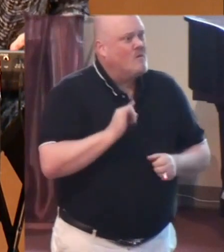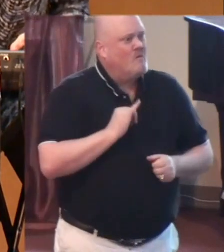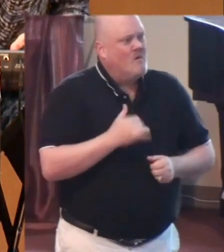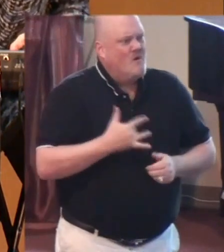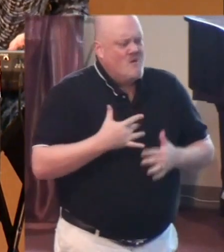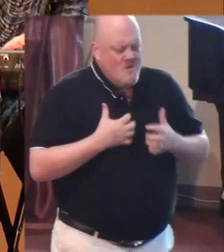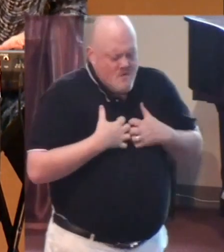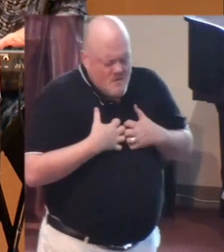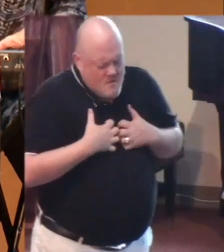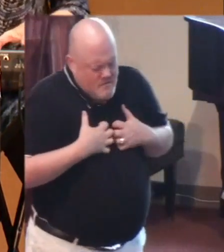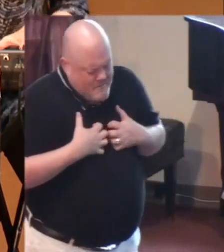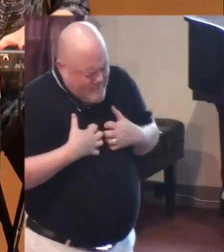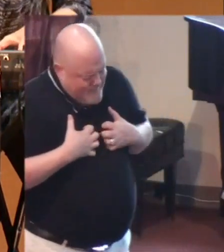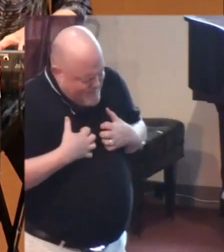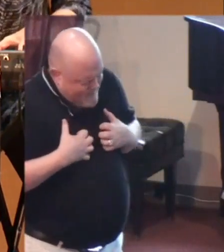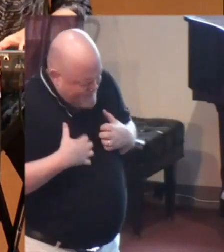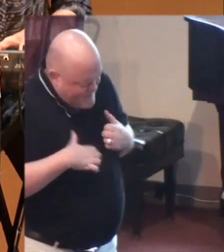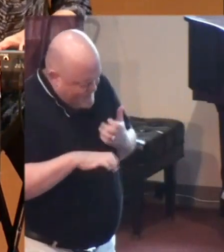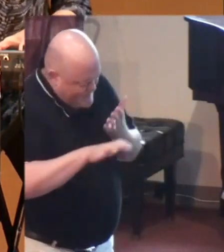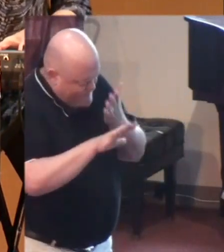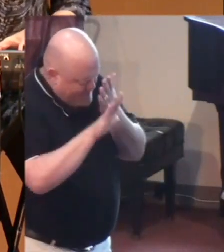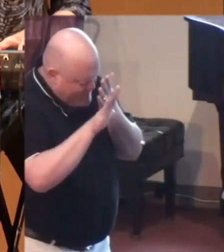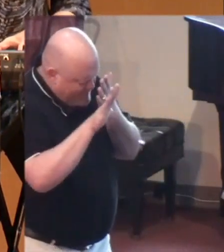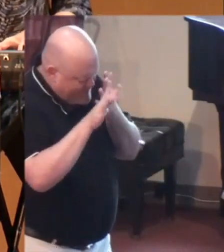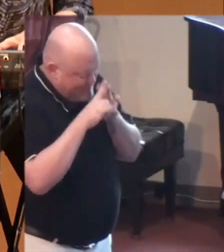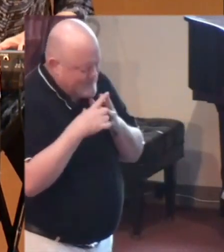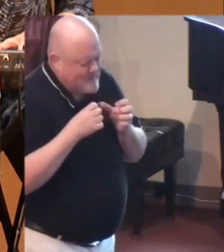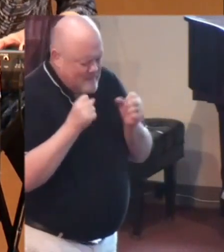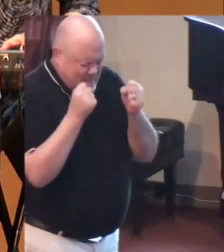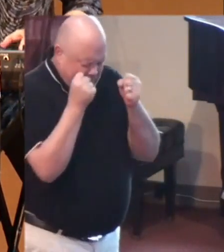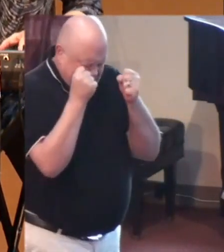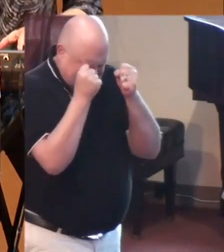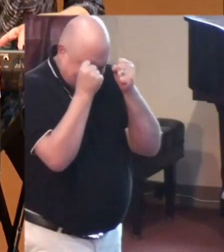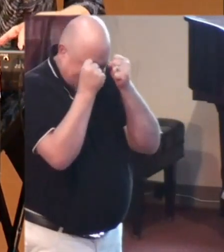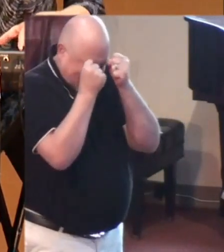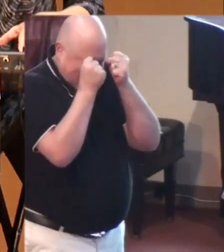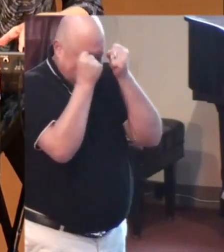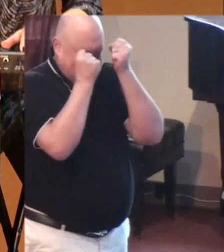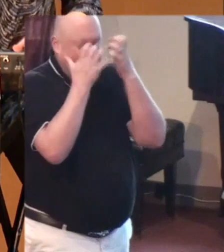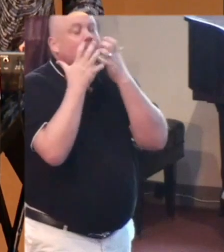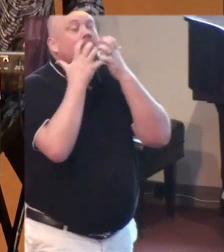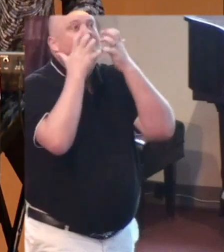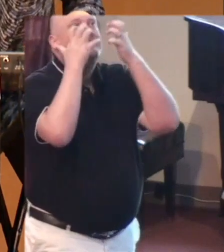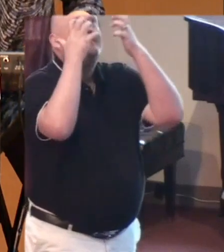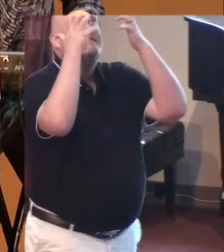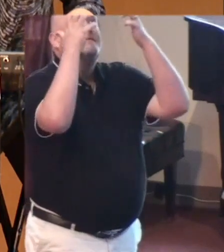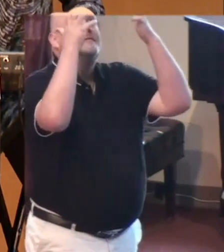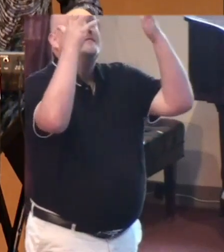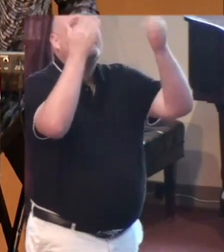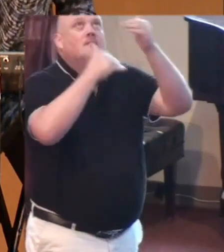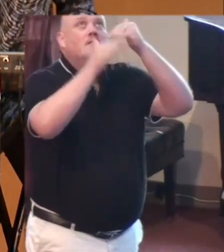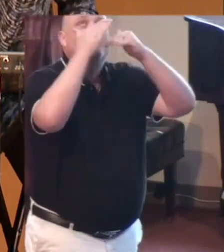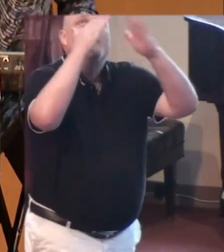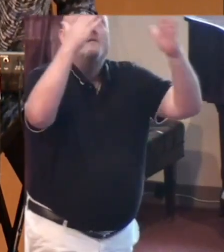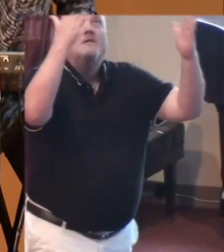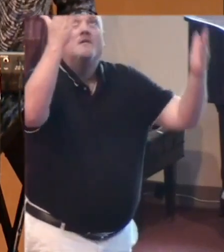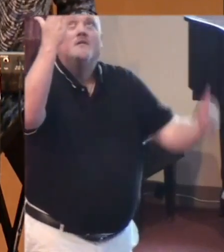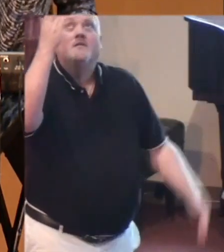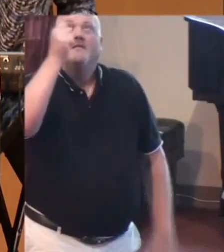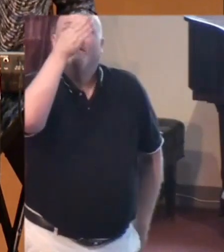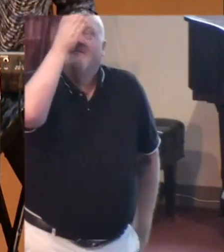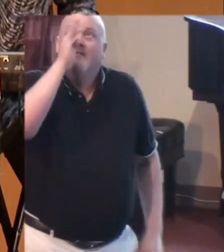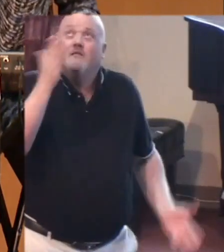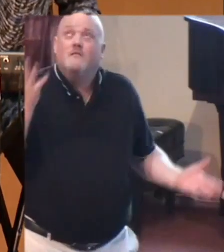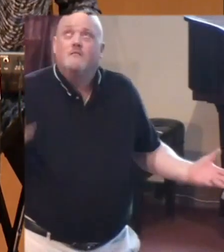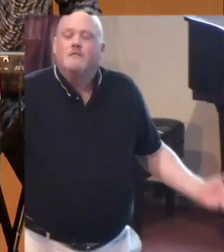so angry. I shake my fist and cry out to the heavenly